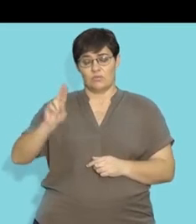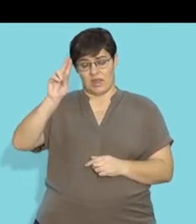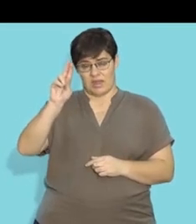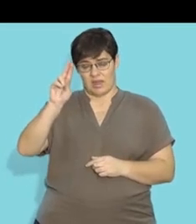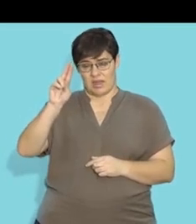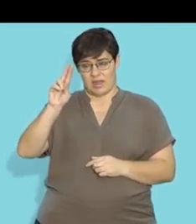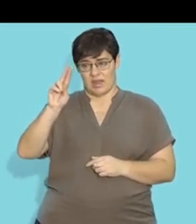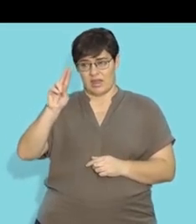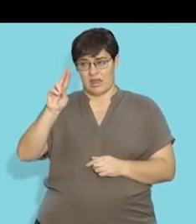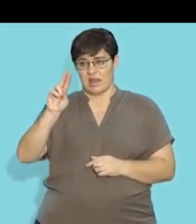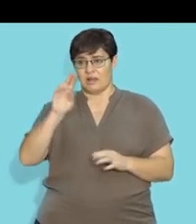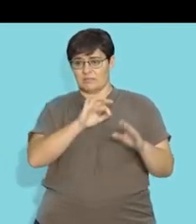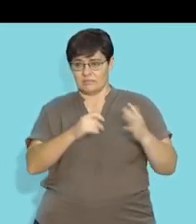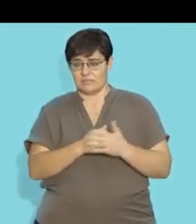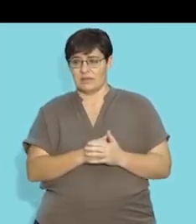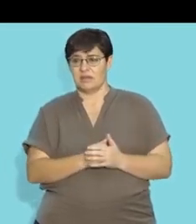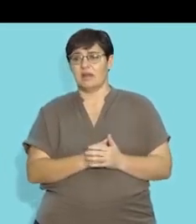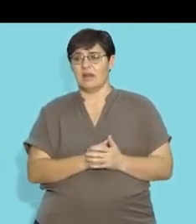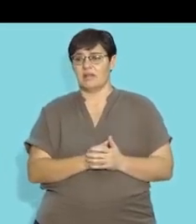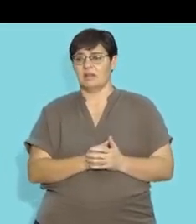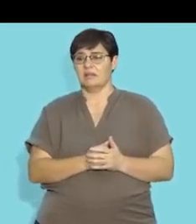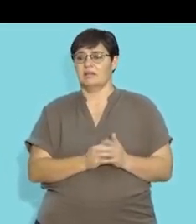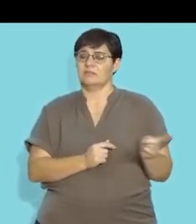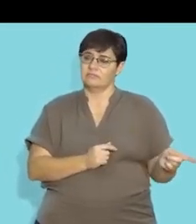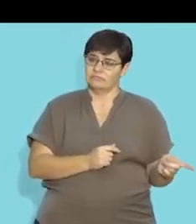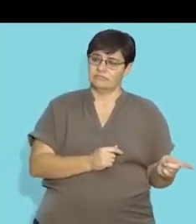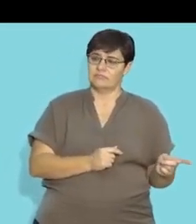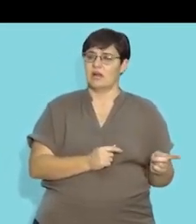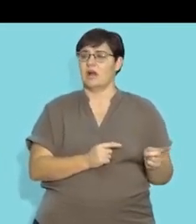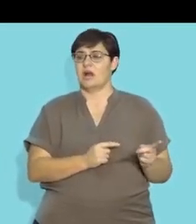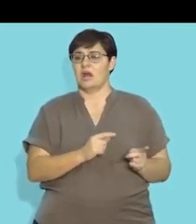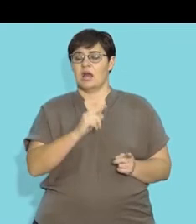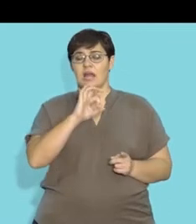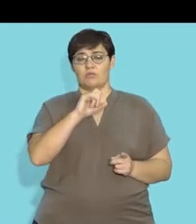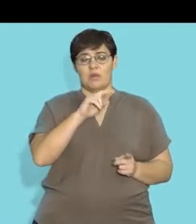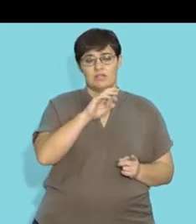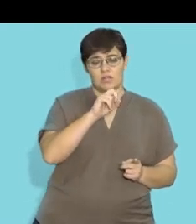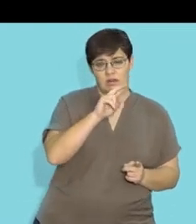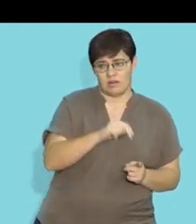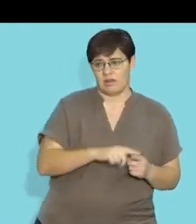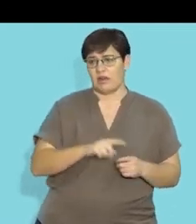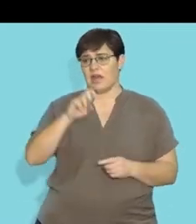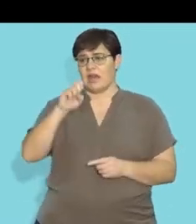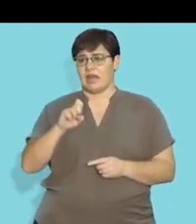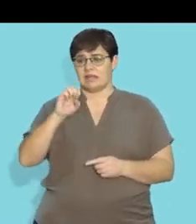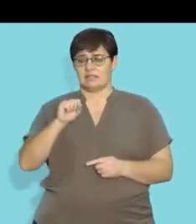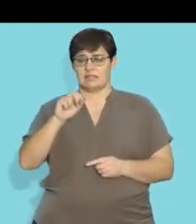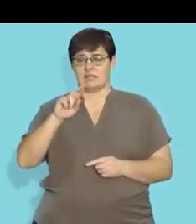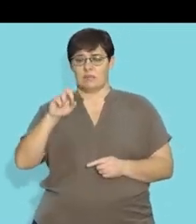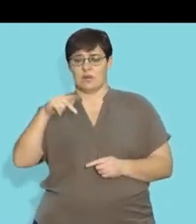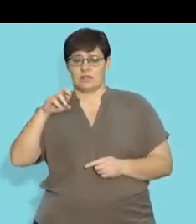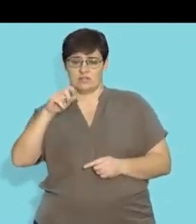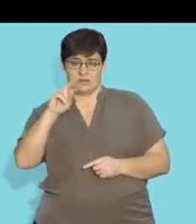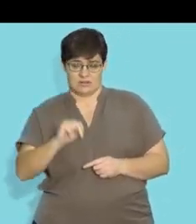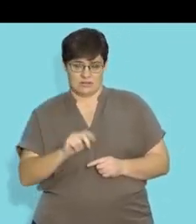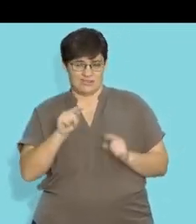and interpolation and extrapolation. Okay, very important. I would like us to look at some